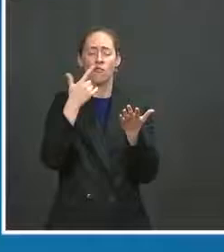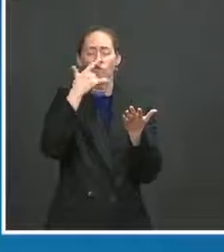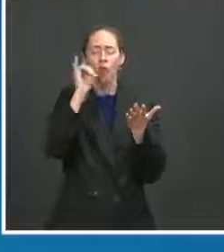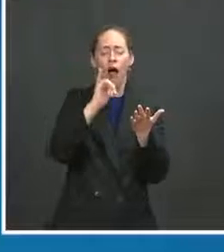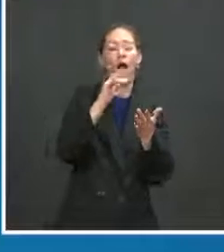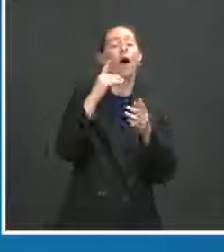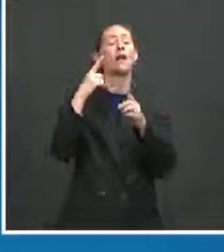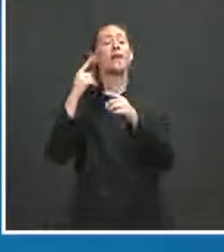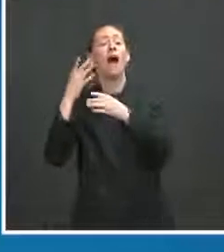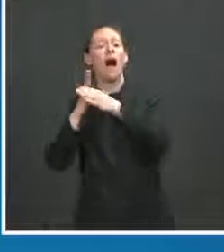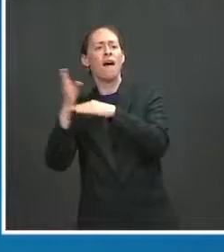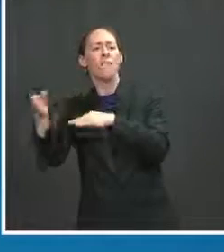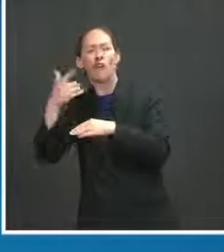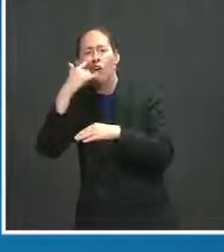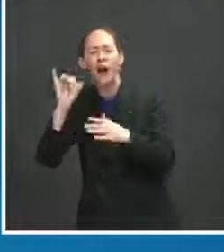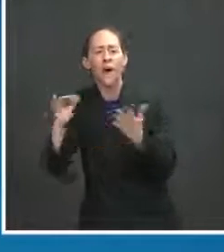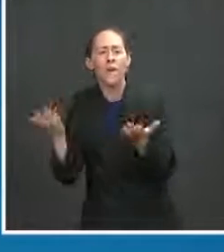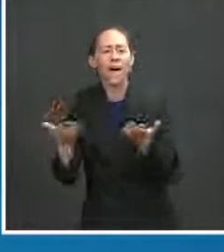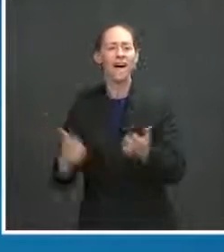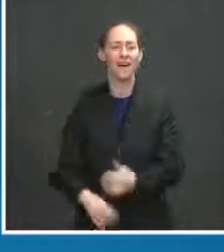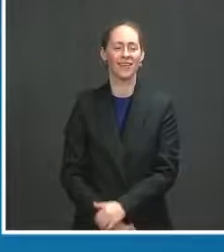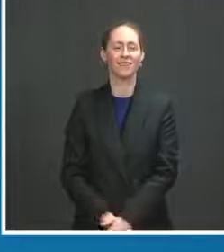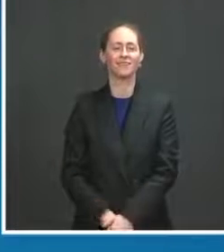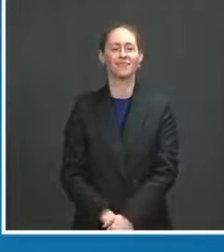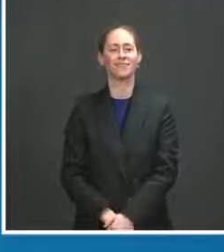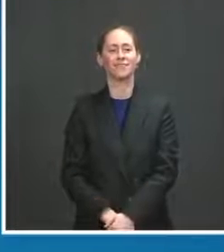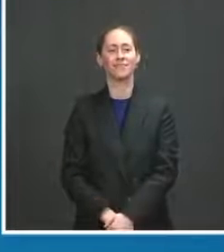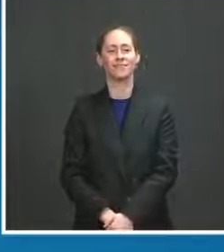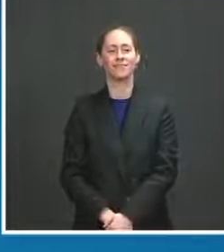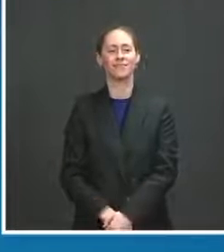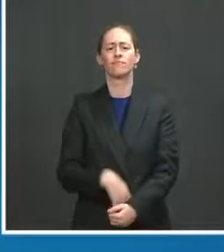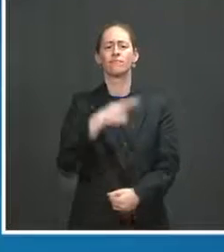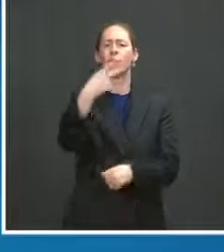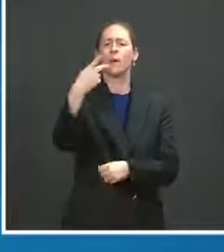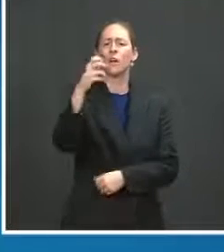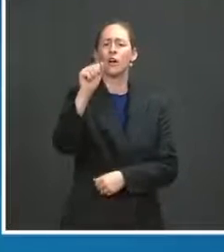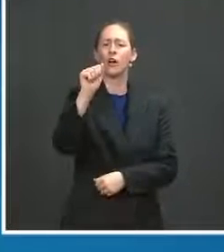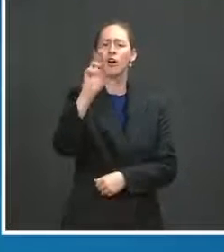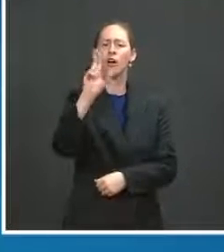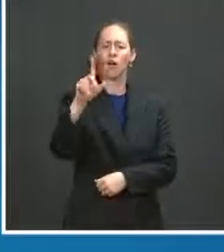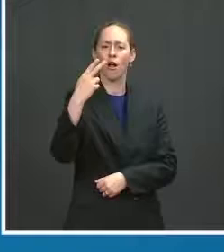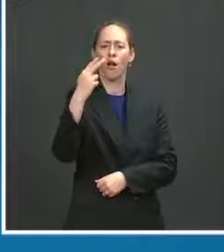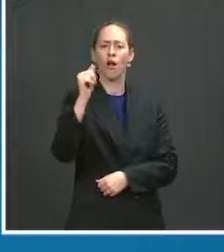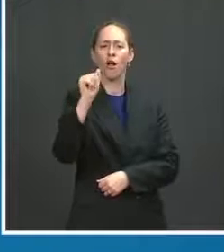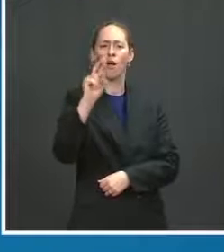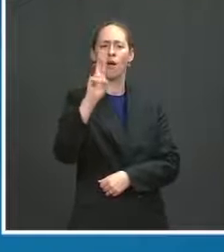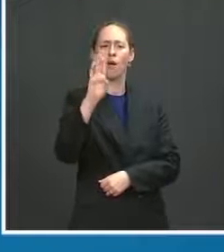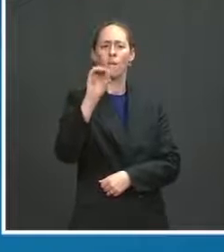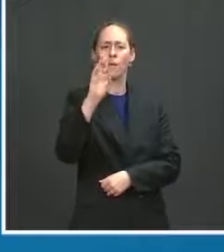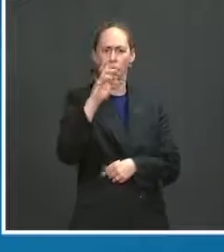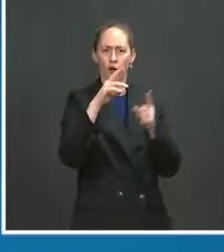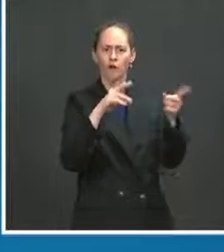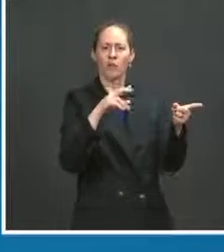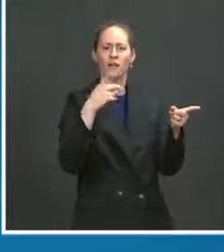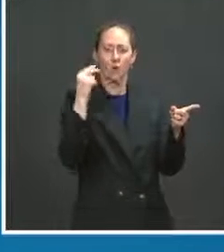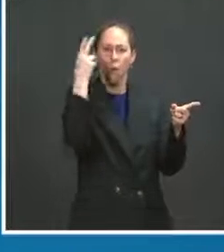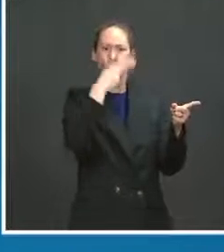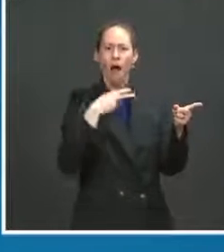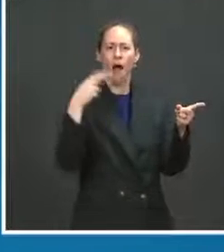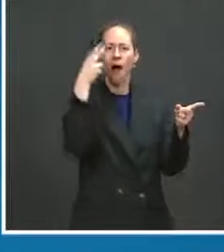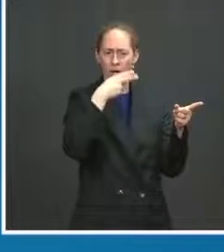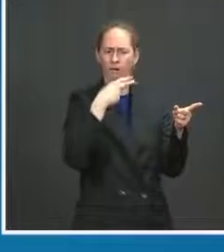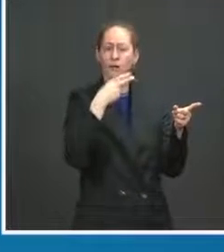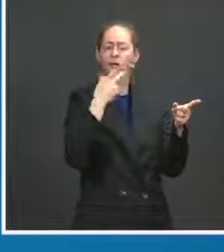attack on Pearl Harbor in 1941, and the world after. The